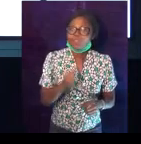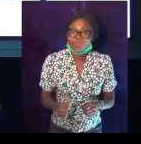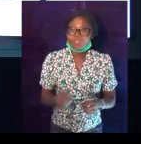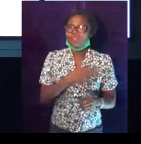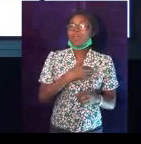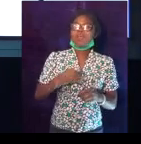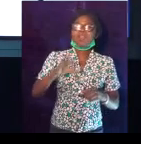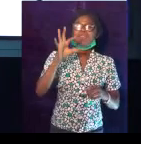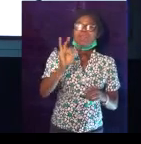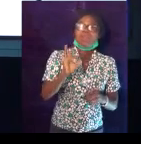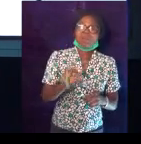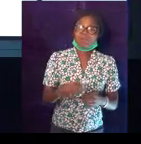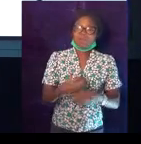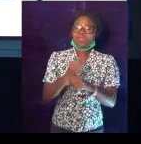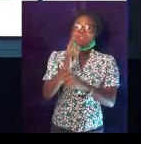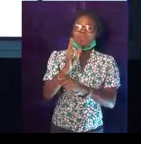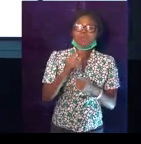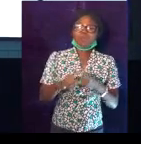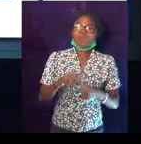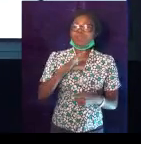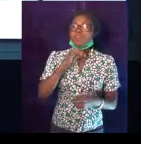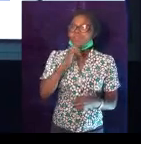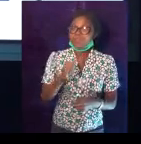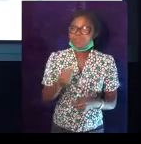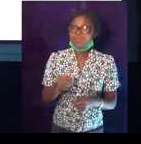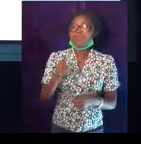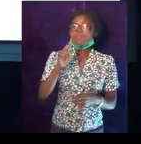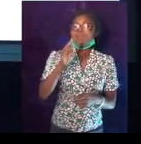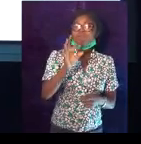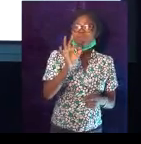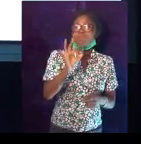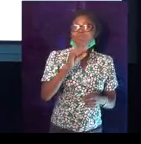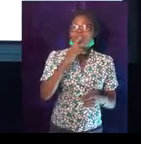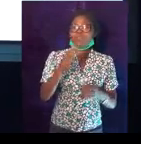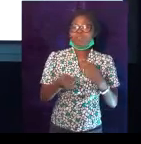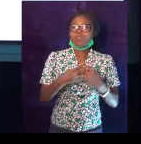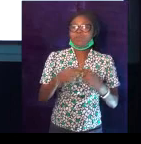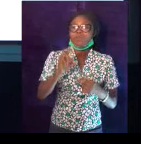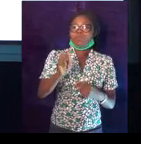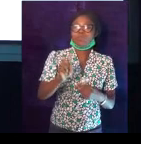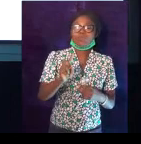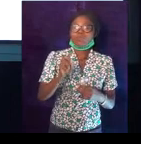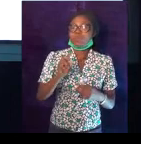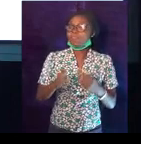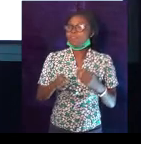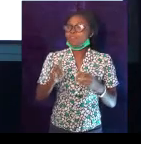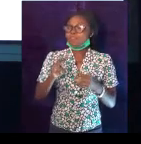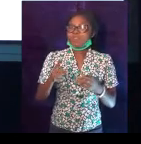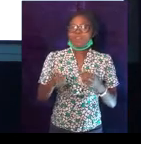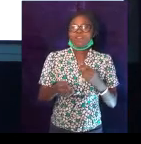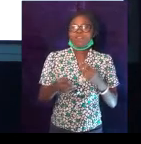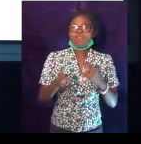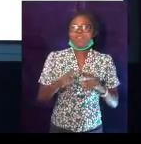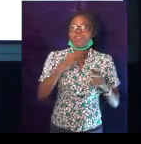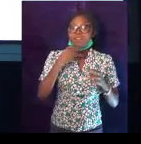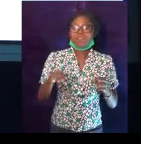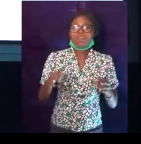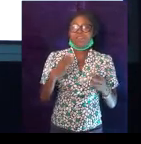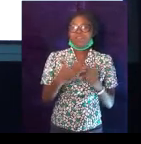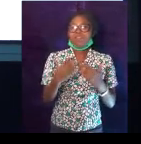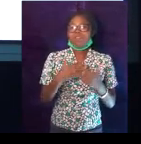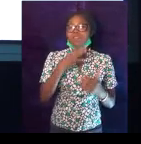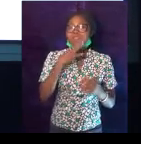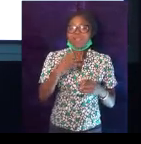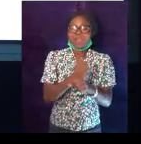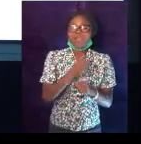and 9 and I make it up to 9. 9 times 2 is very easy. 2 minus